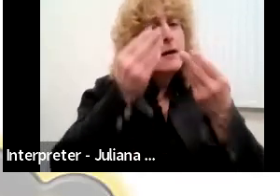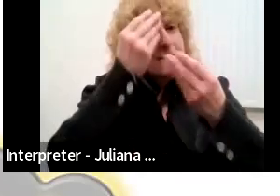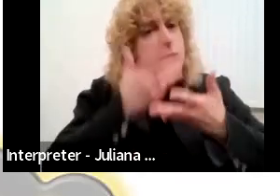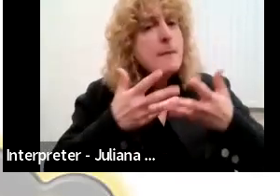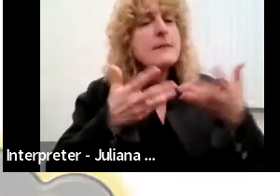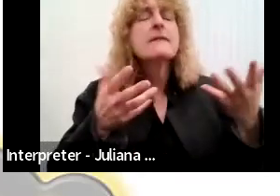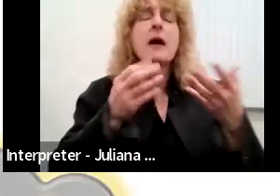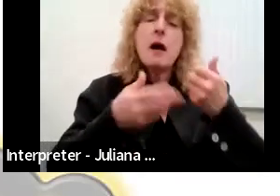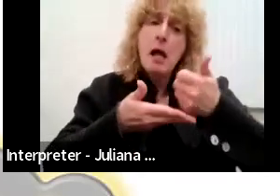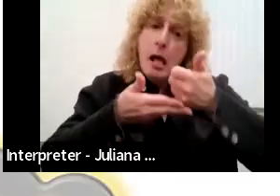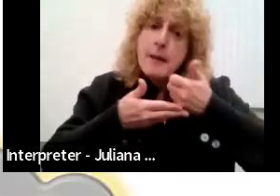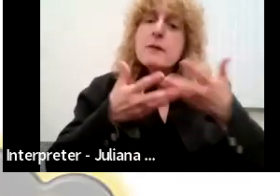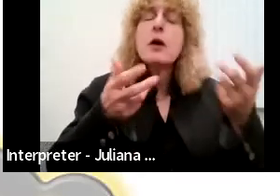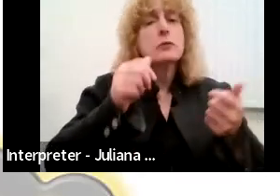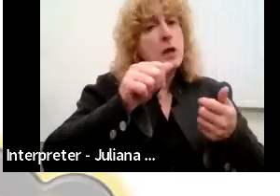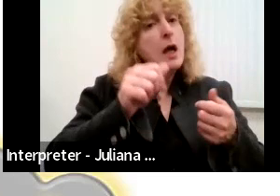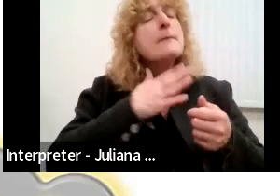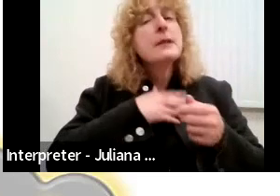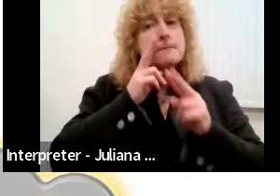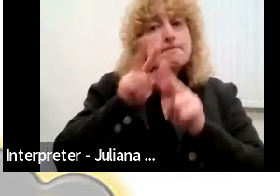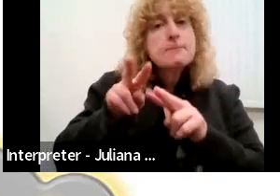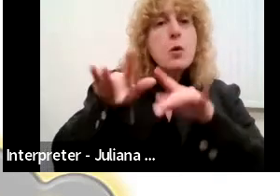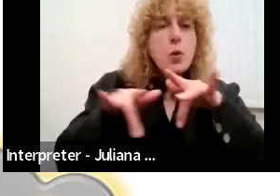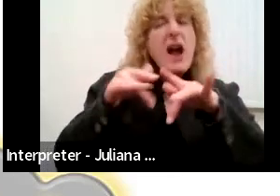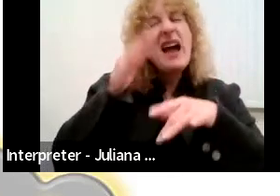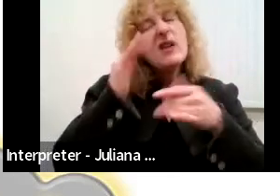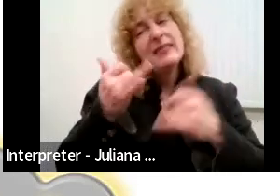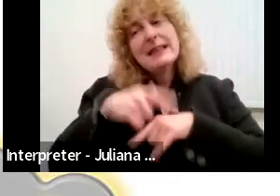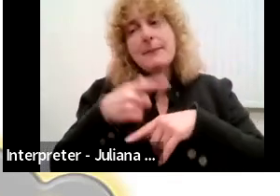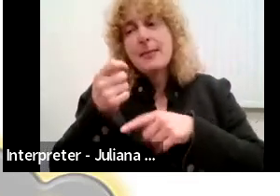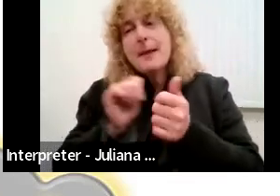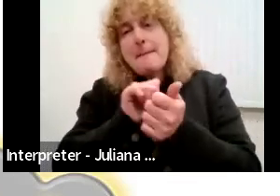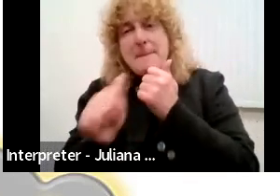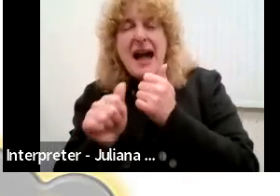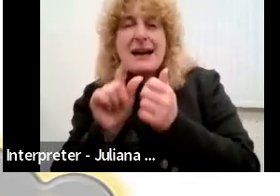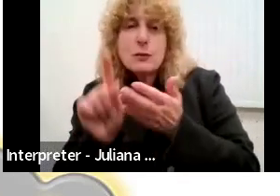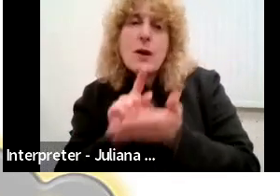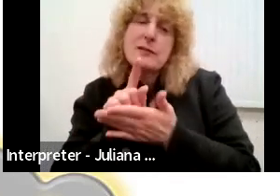you. Yes, please tune into the recording. I know this time we had to go over, so I'm sorry about that.